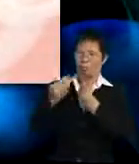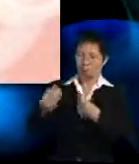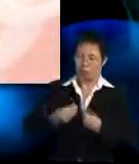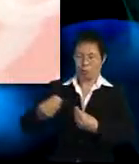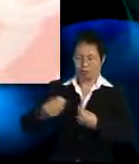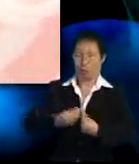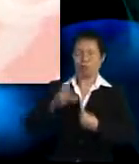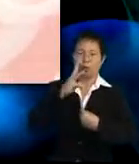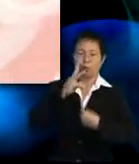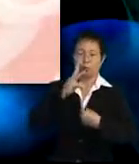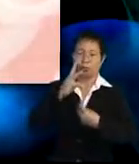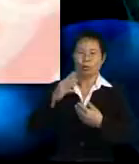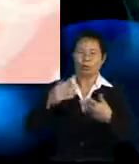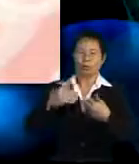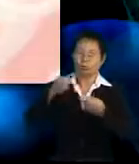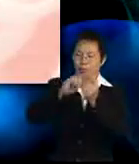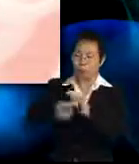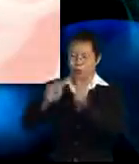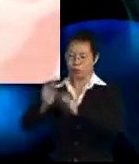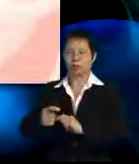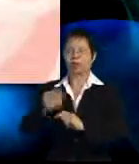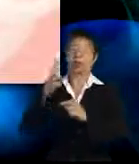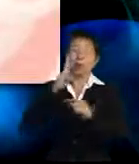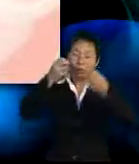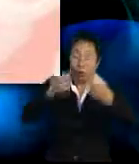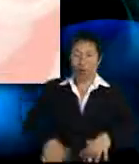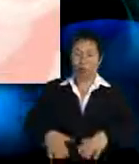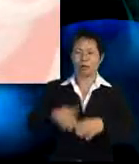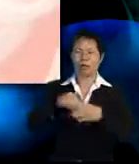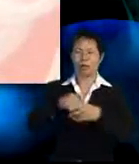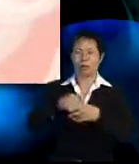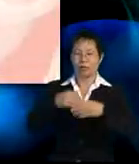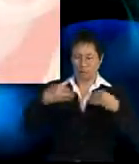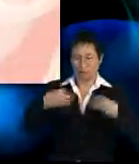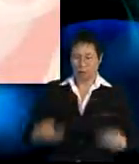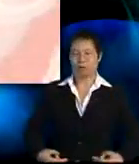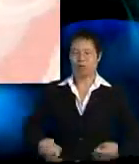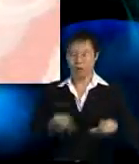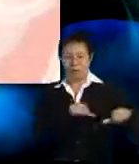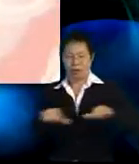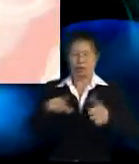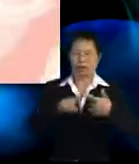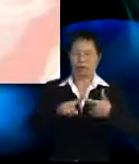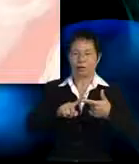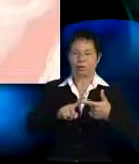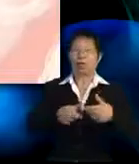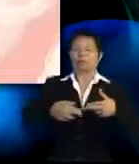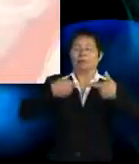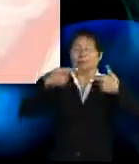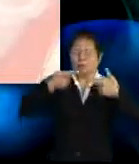to replenish the fluids lost through normal physiological activities, such as